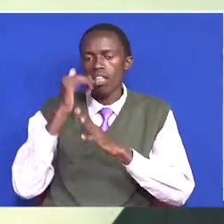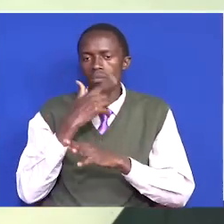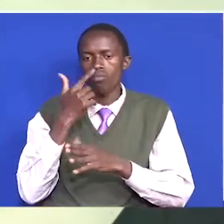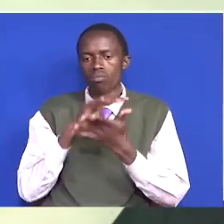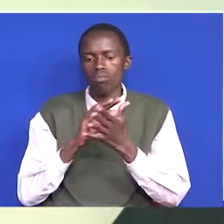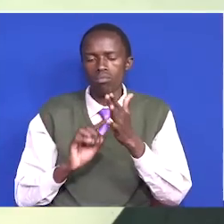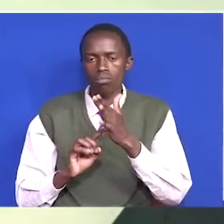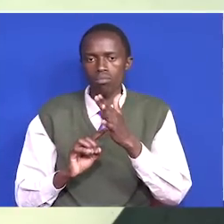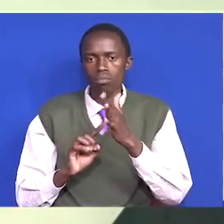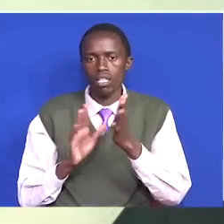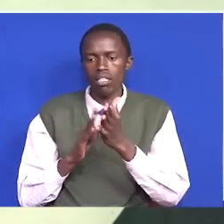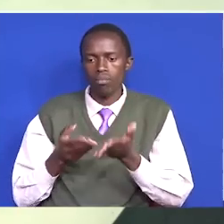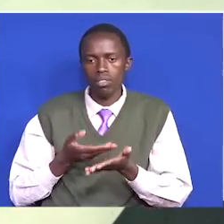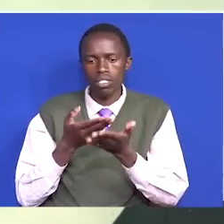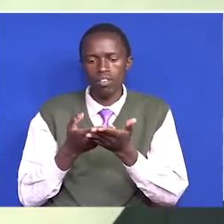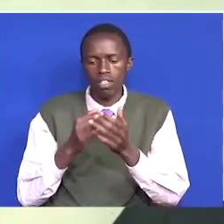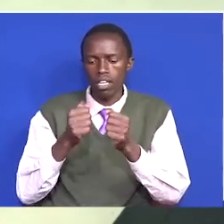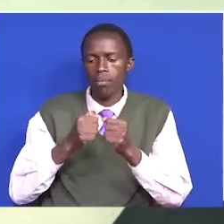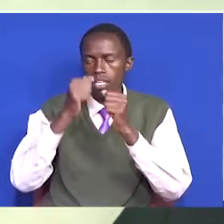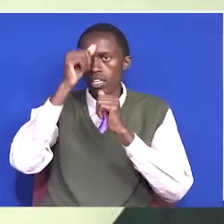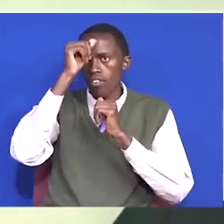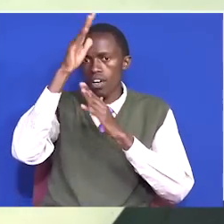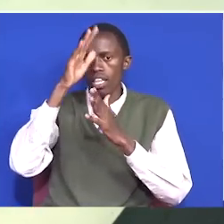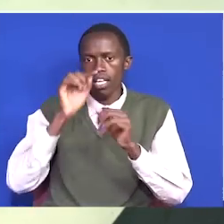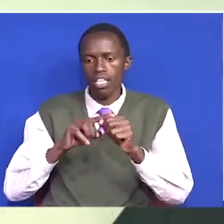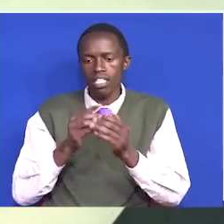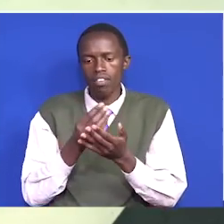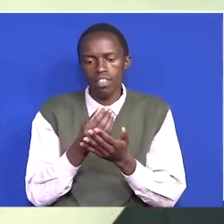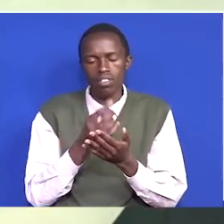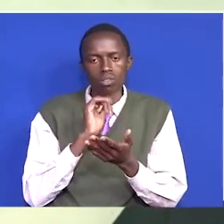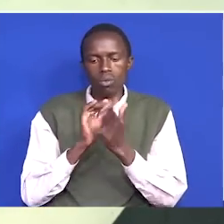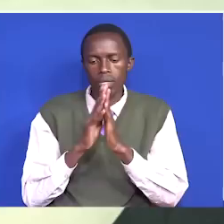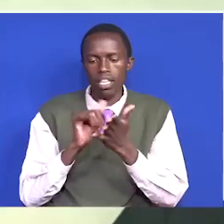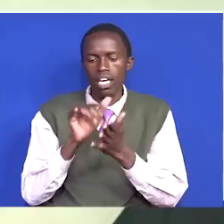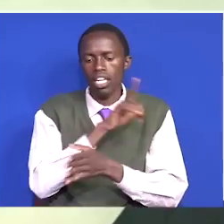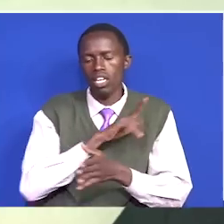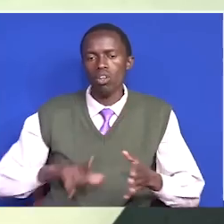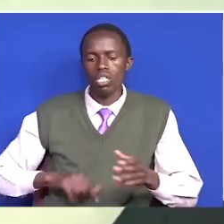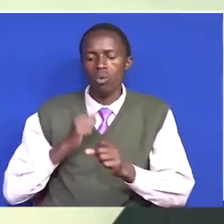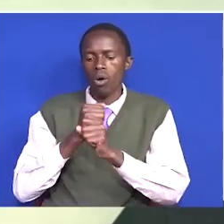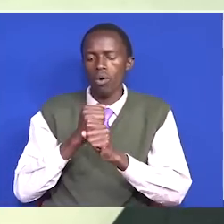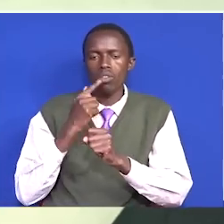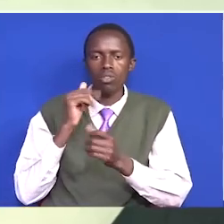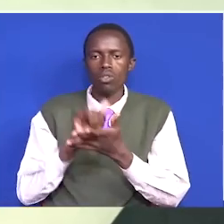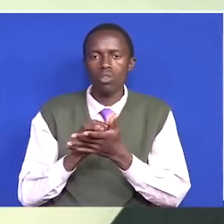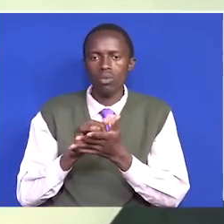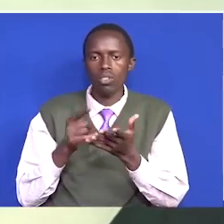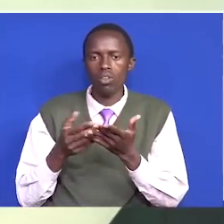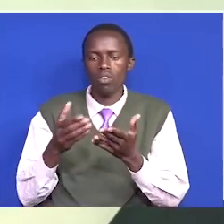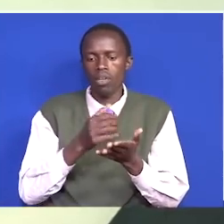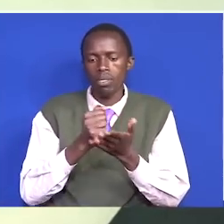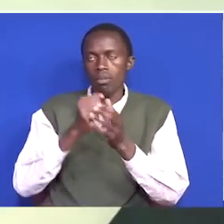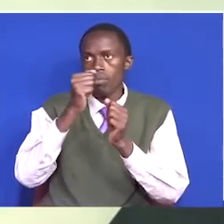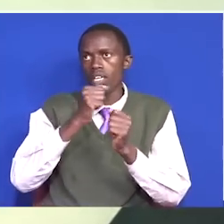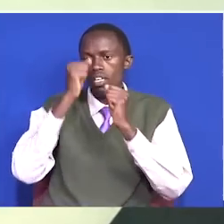be administering, mighty Father, these finances. We pray that, God, they will do so, Lord God, within the confines, mighty